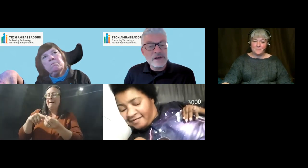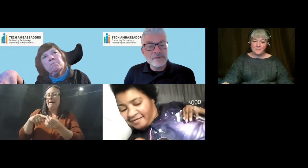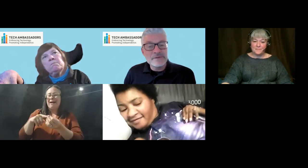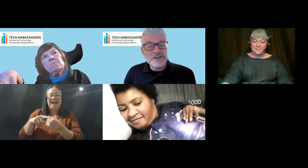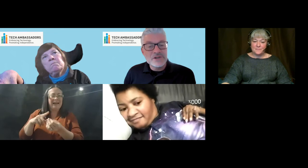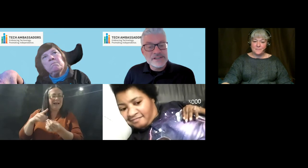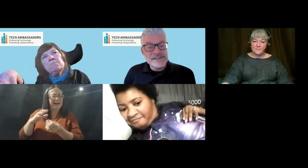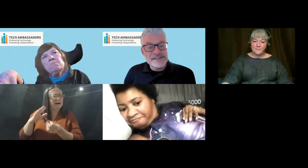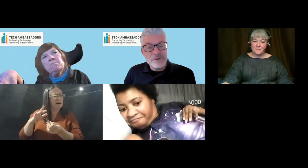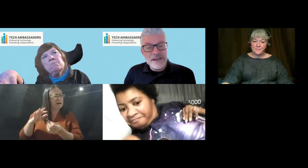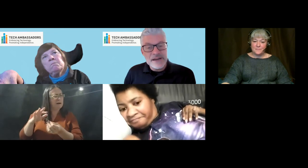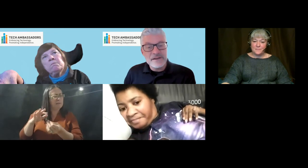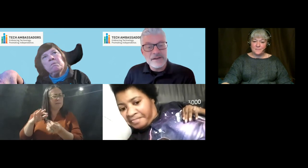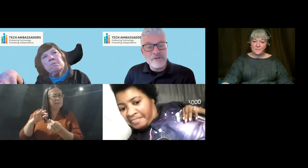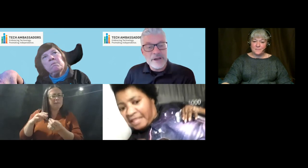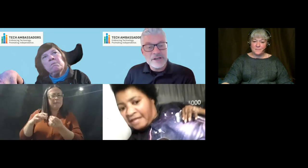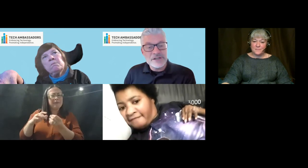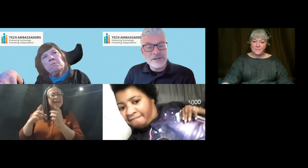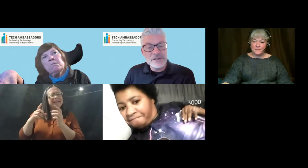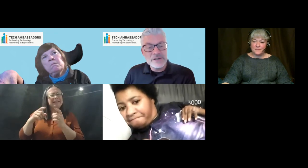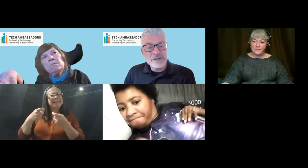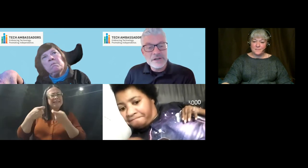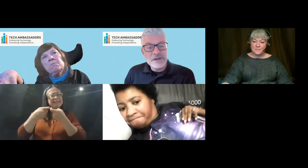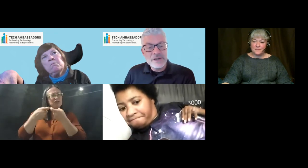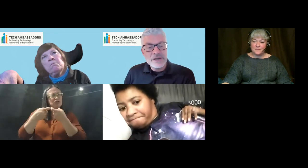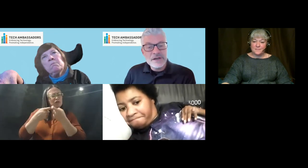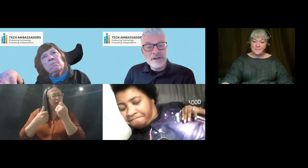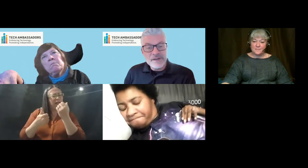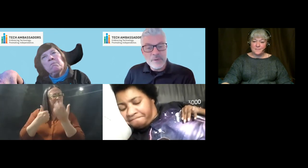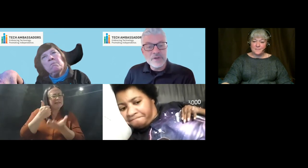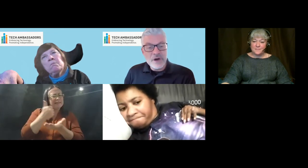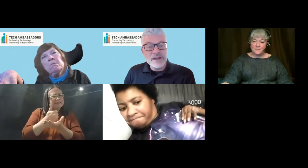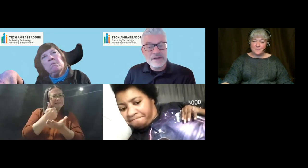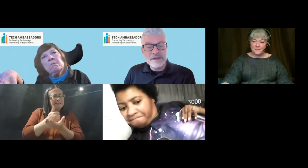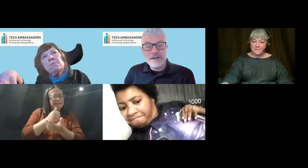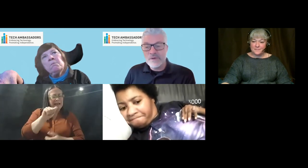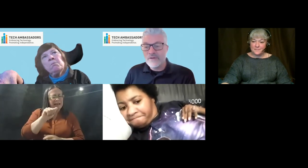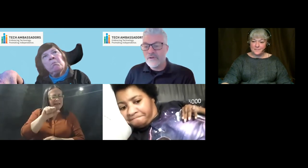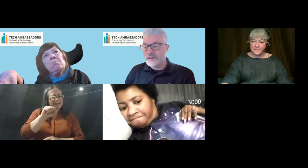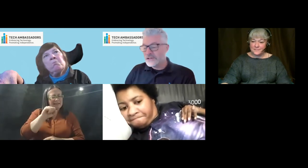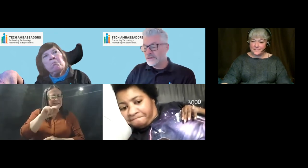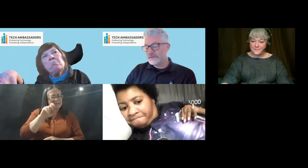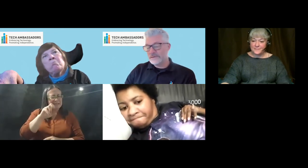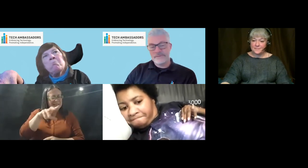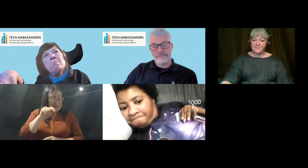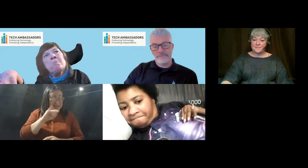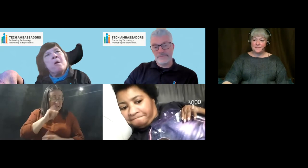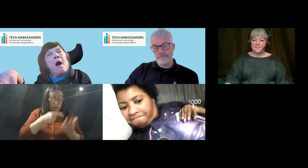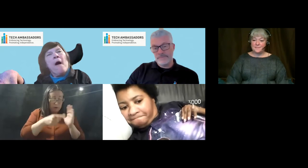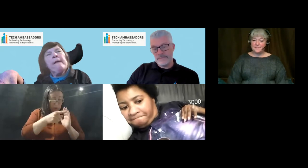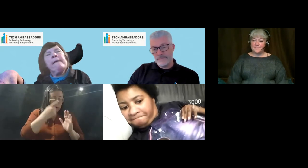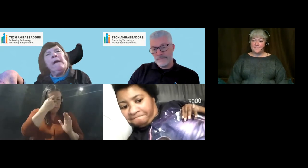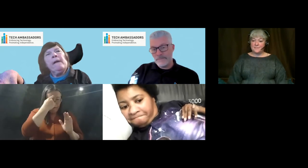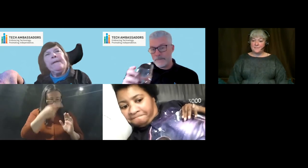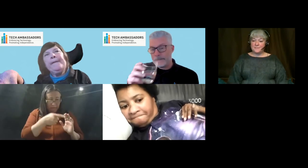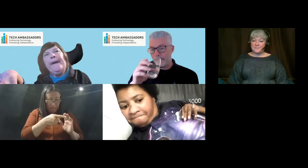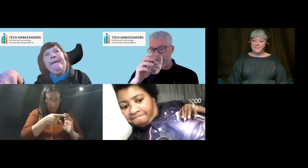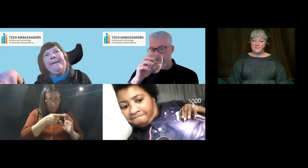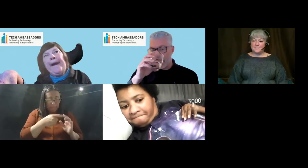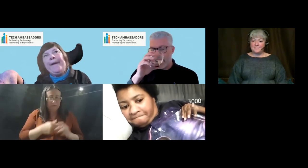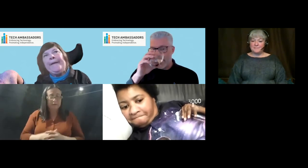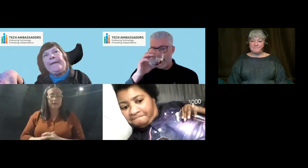it digital assistant related information? Is that what you thought he was referring to? I thought